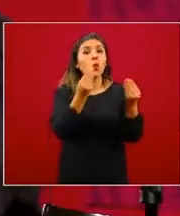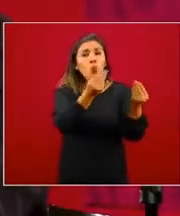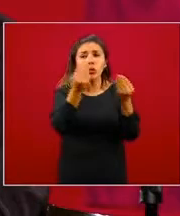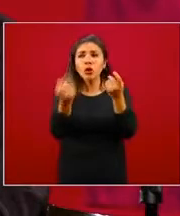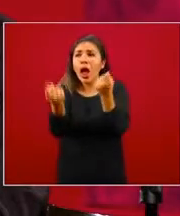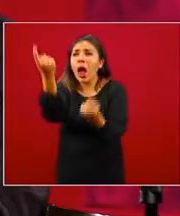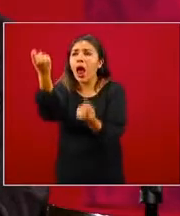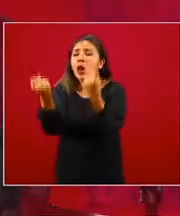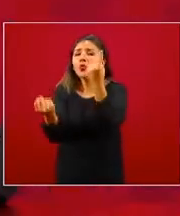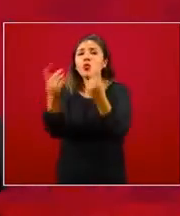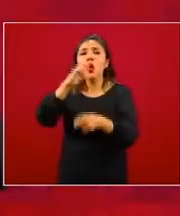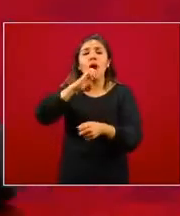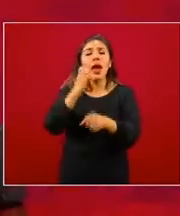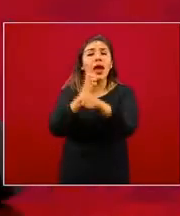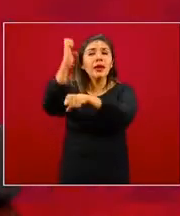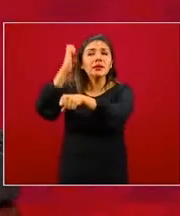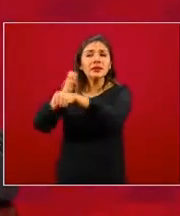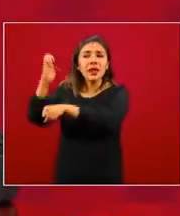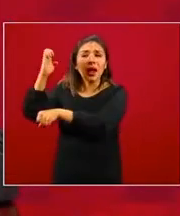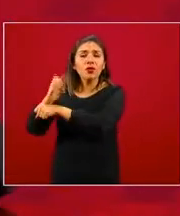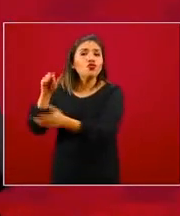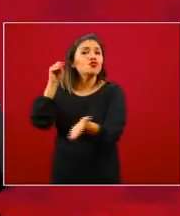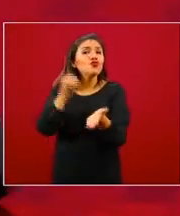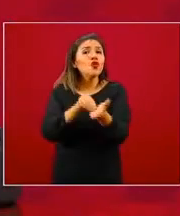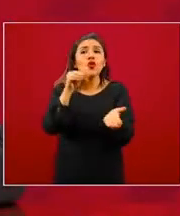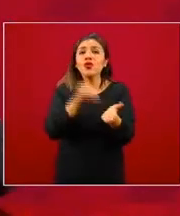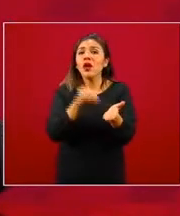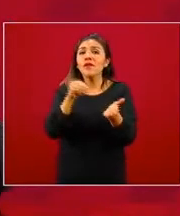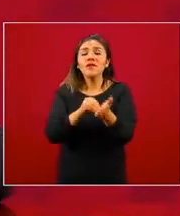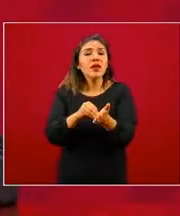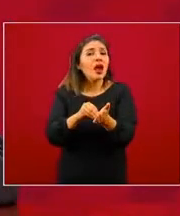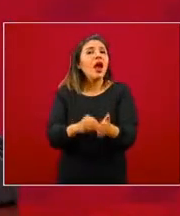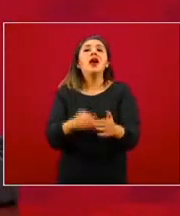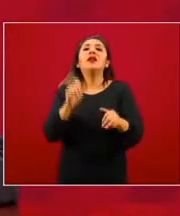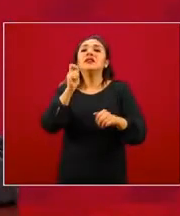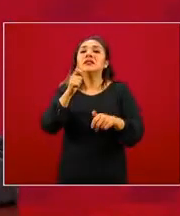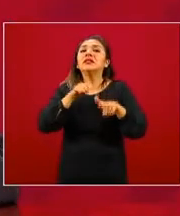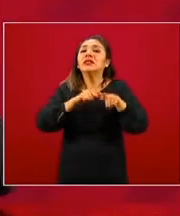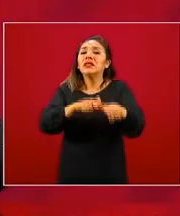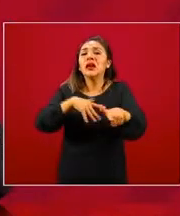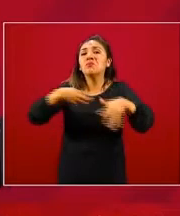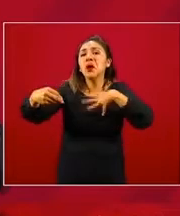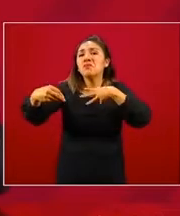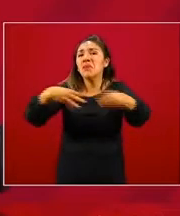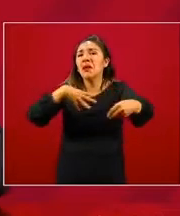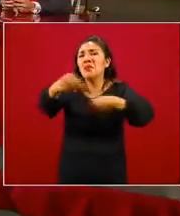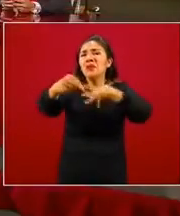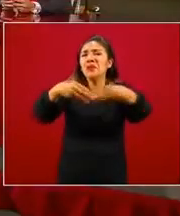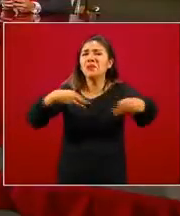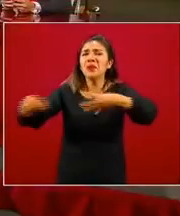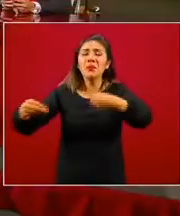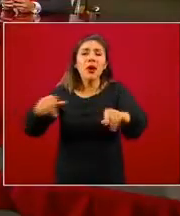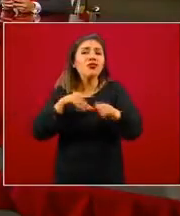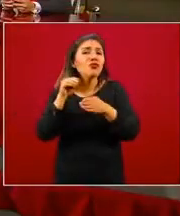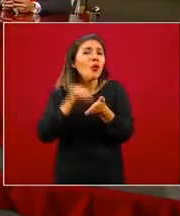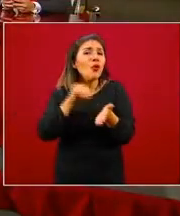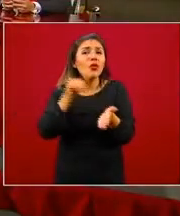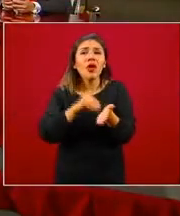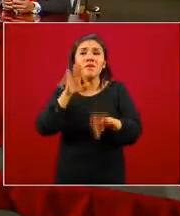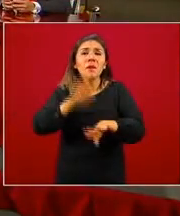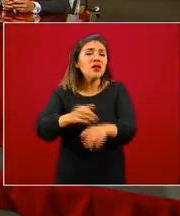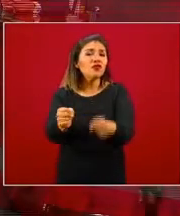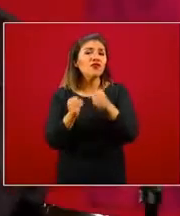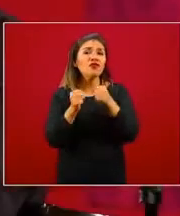normal. And this means that an important number of states will still be in a phase of intense